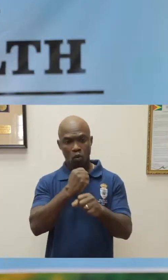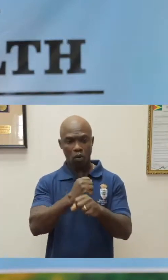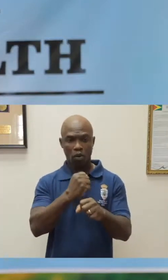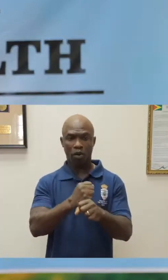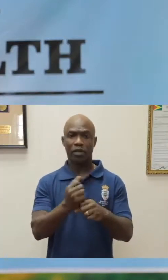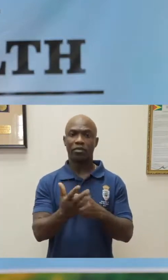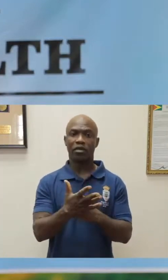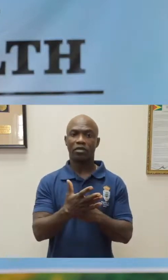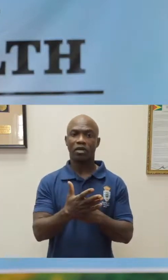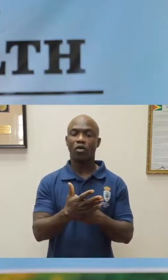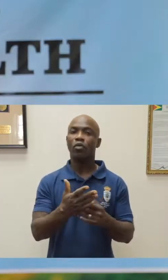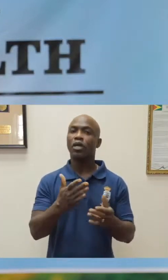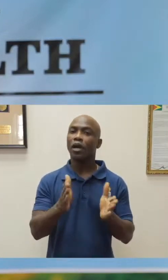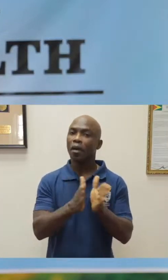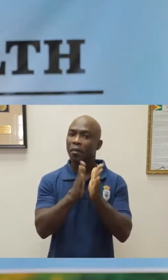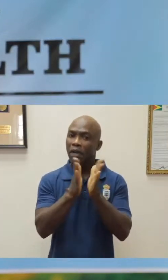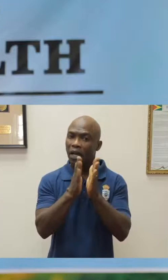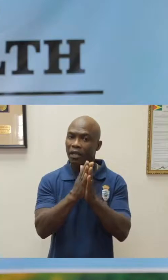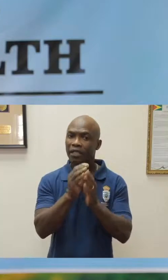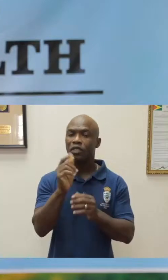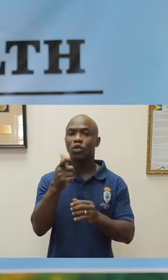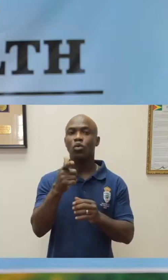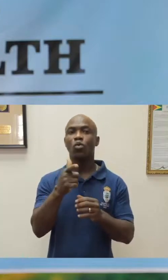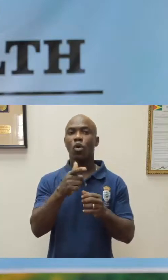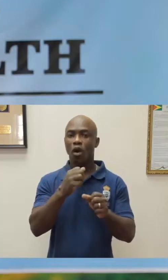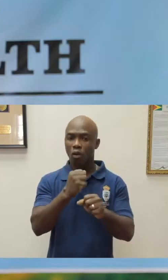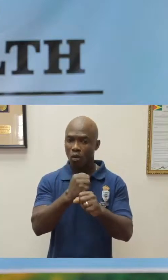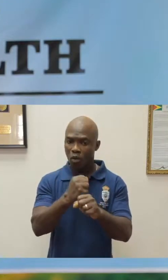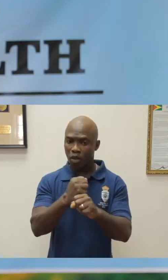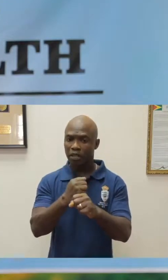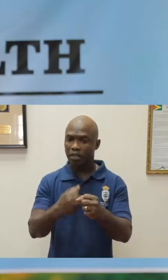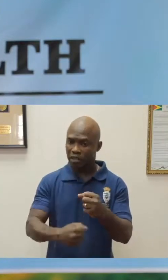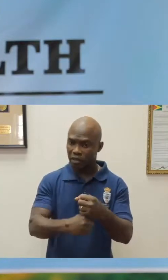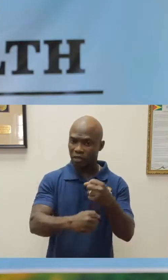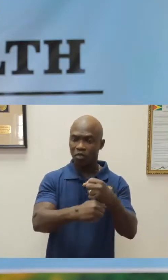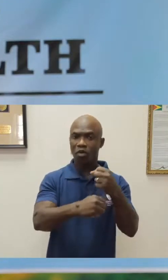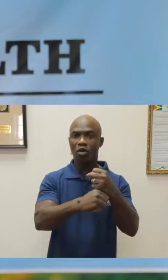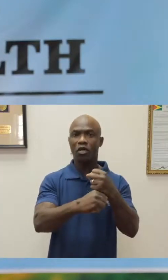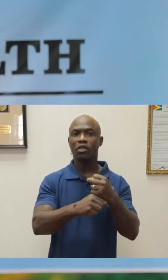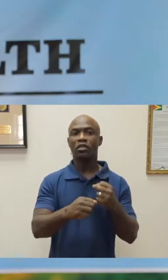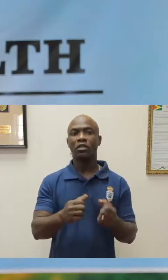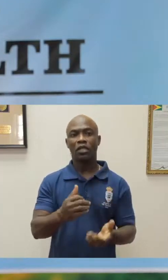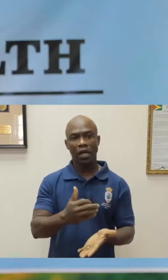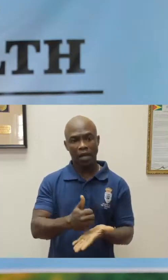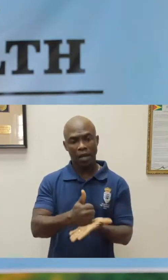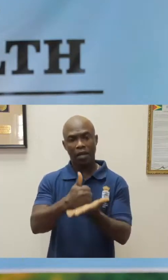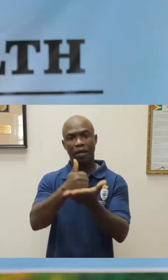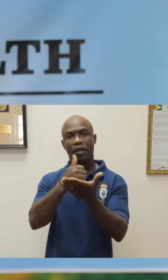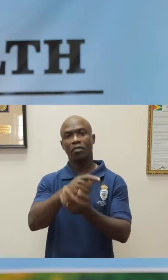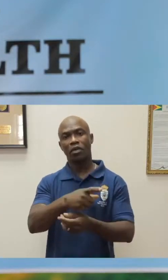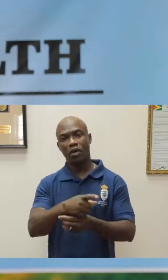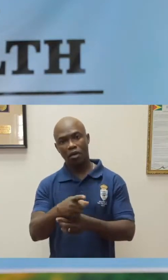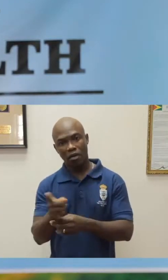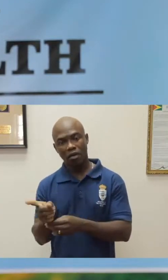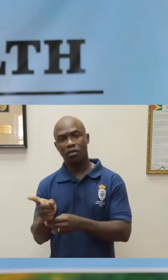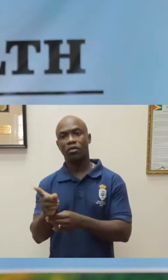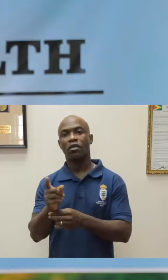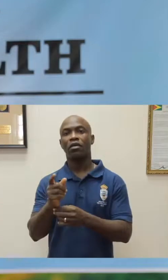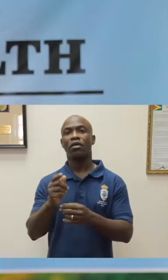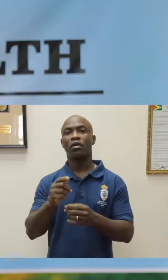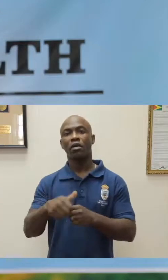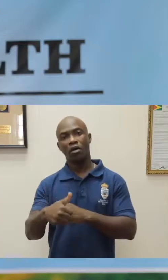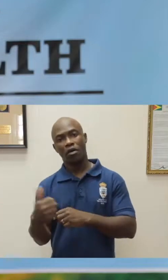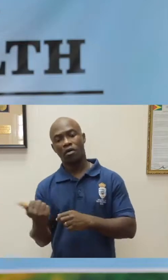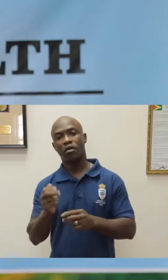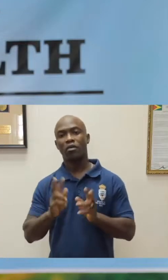commend those of you who are making a special effort to do your part in this